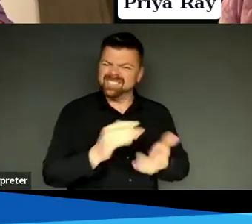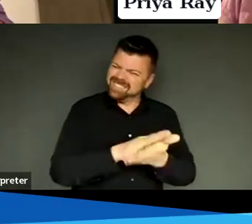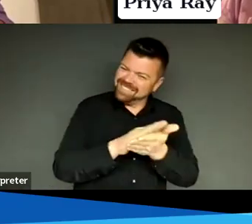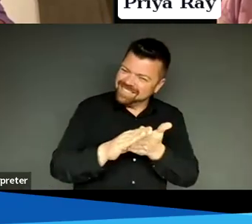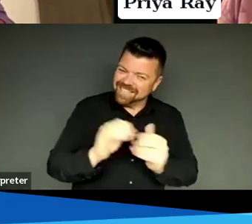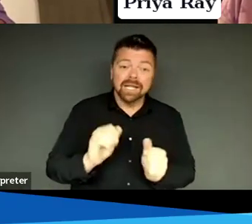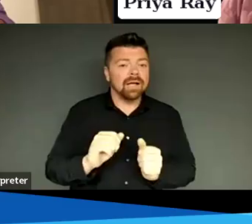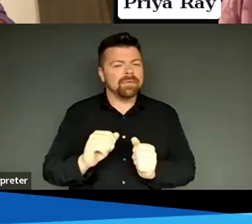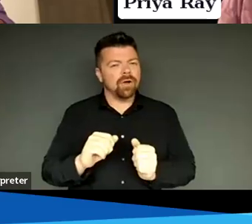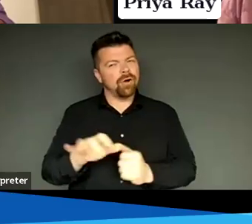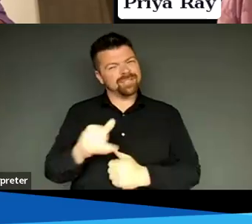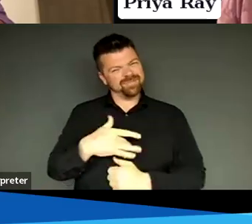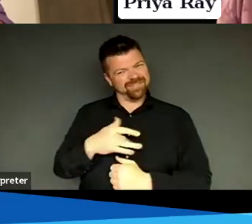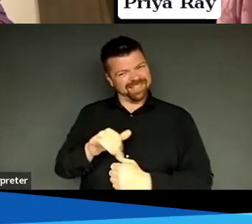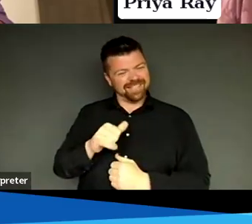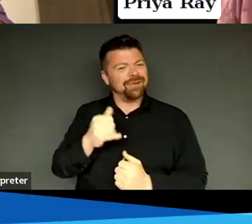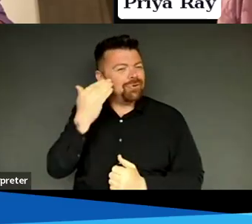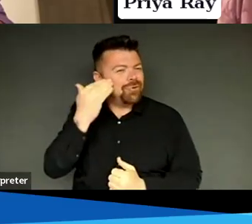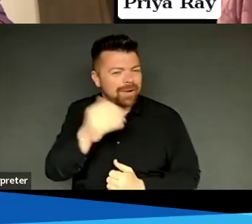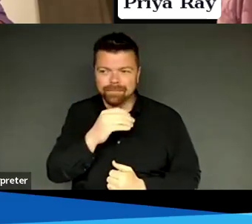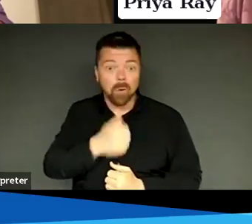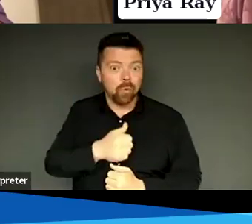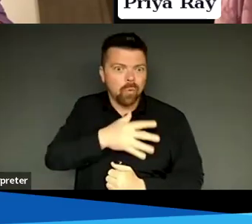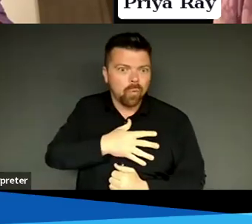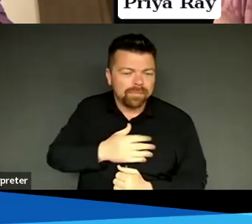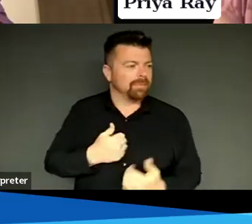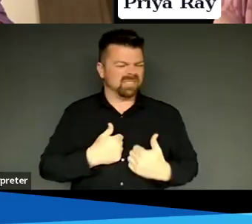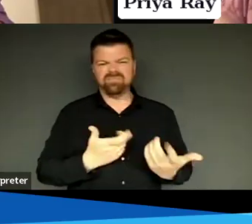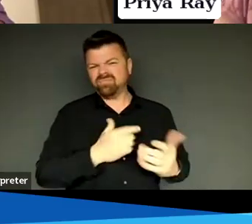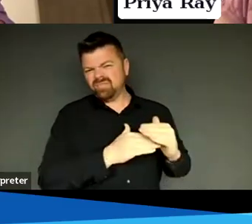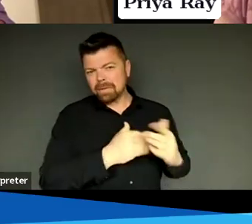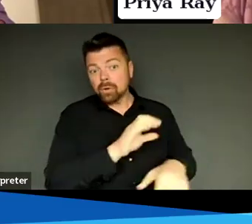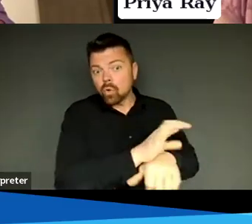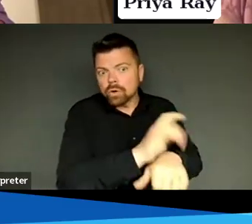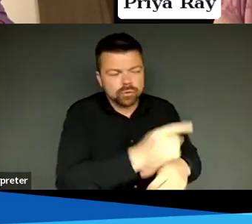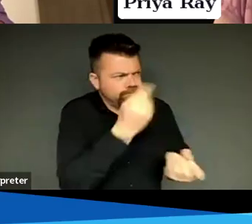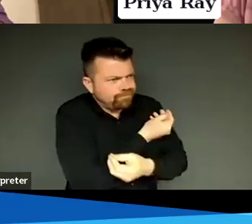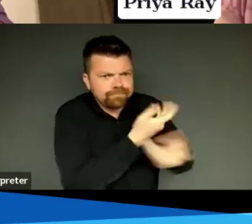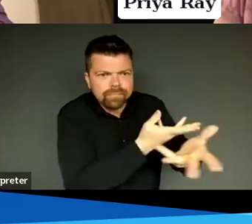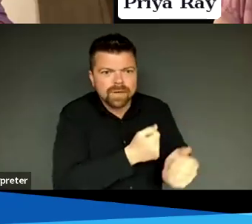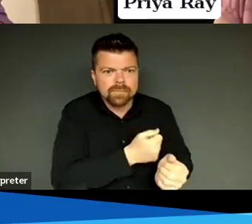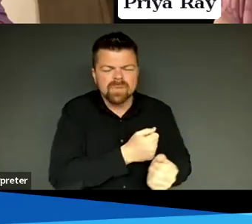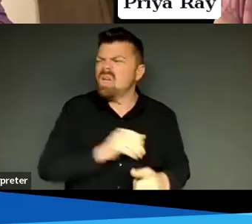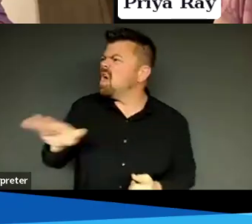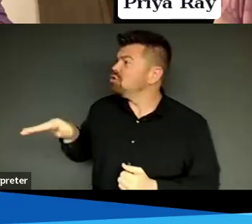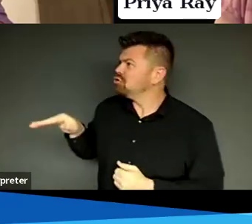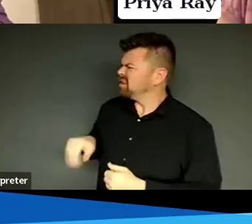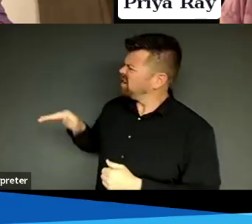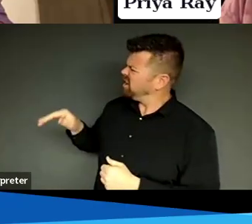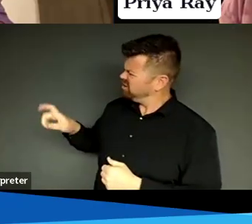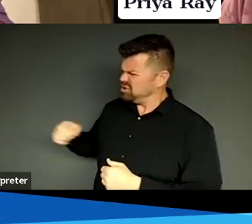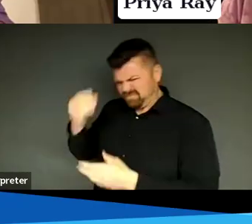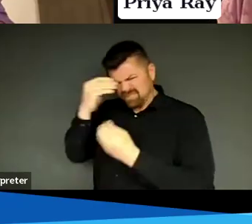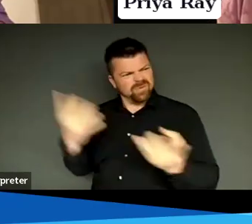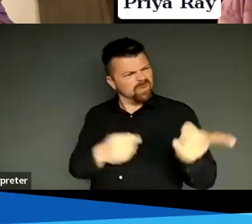the older women, because they knew I did the accessibility consulting, they're like, you should tell them they need an accessible parking spot. And I was